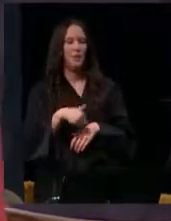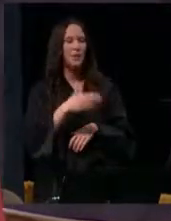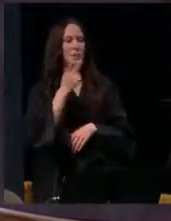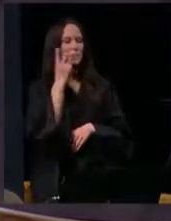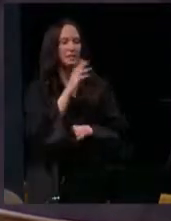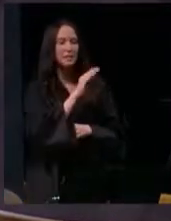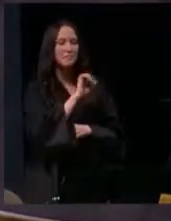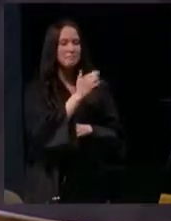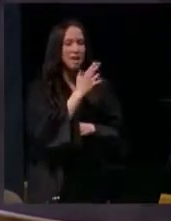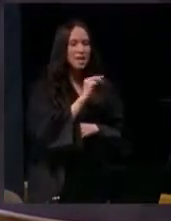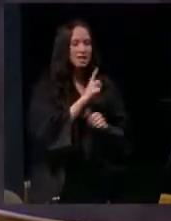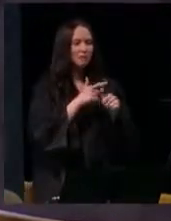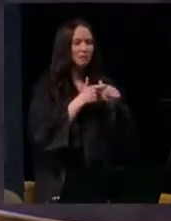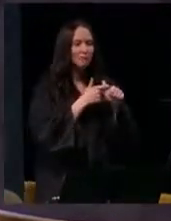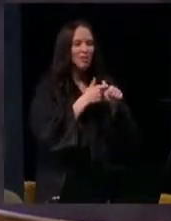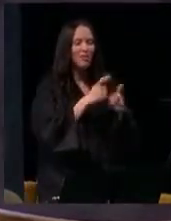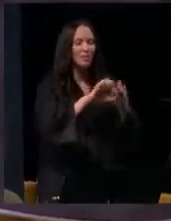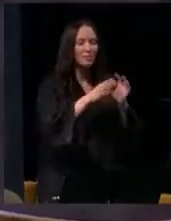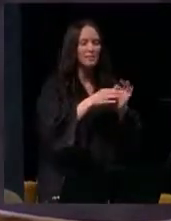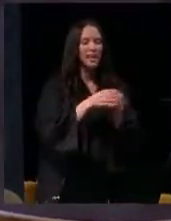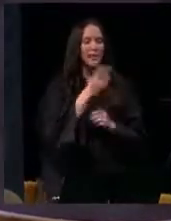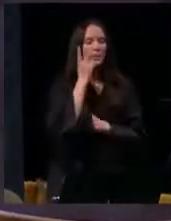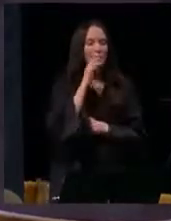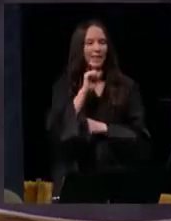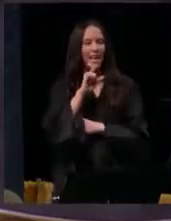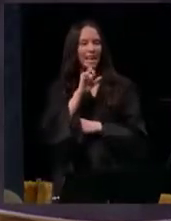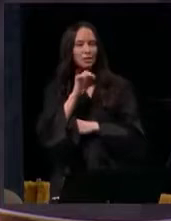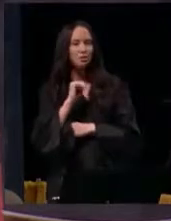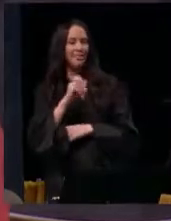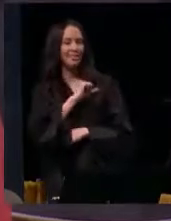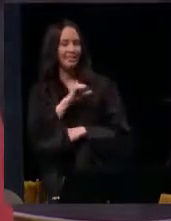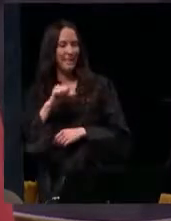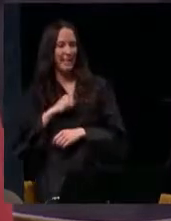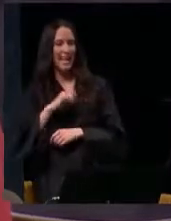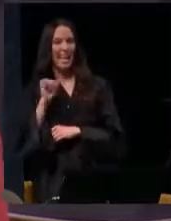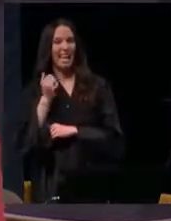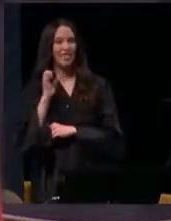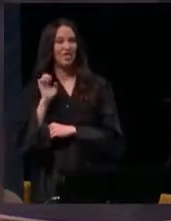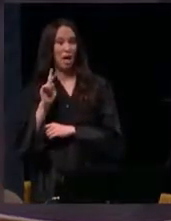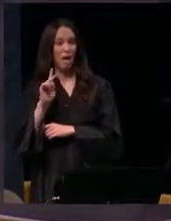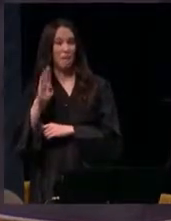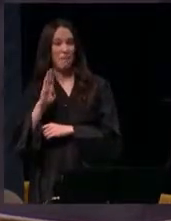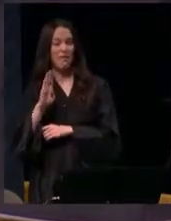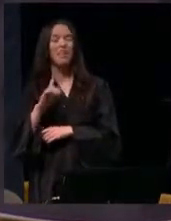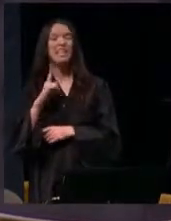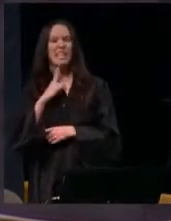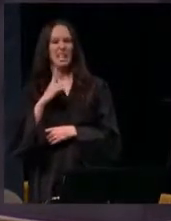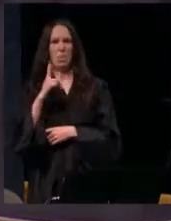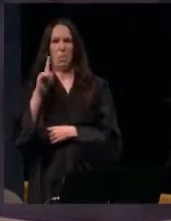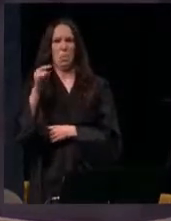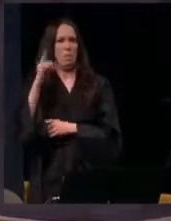the Olympics and Astrid run for Senate. And Jack Bobe might be the only one of us to ever figure out what a hedge fund